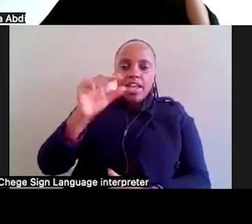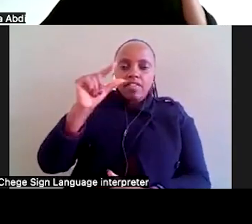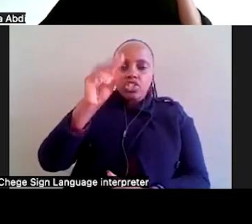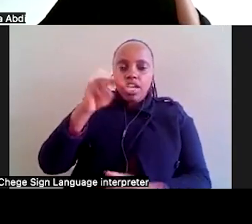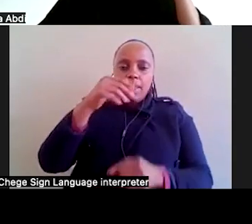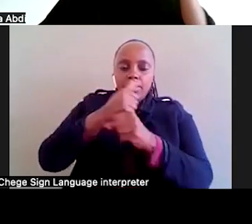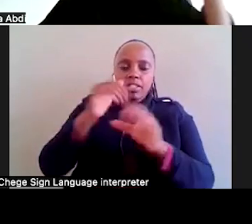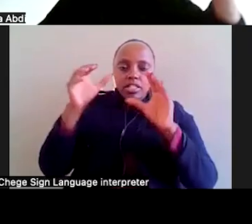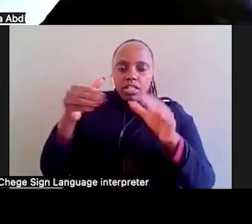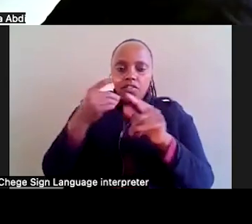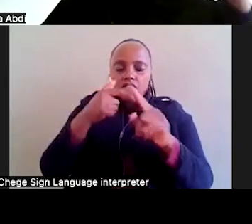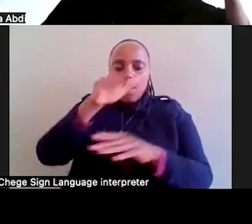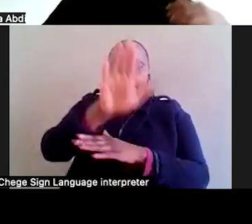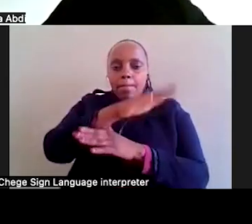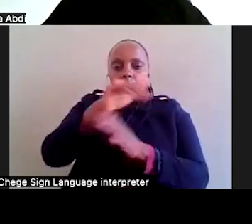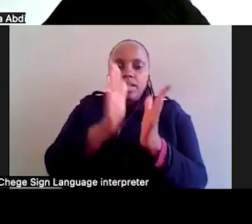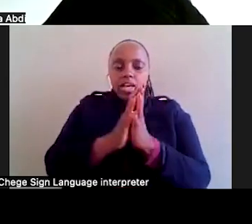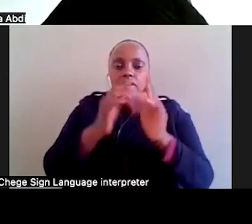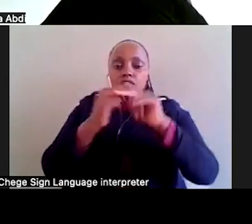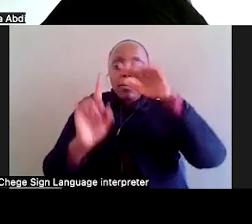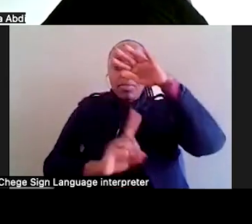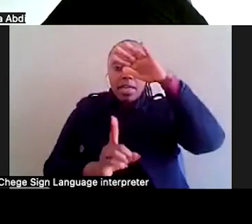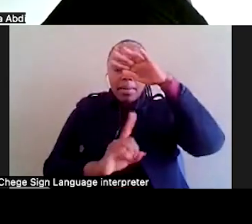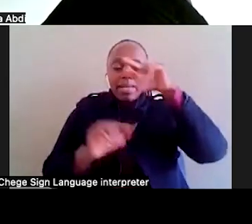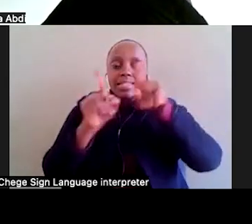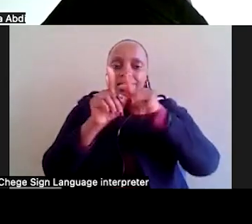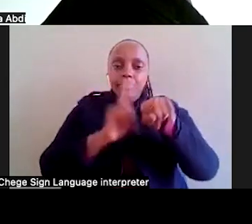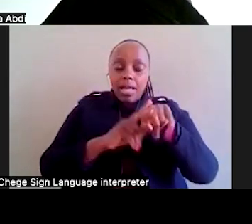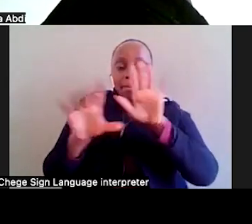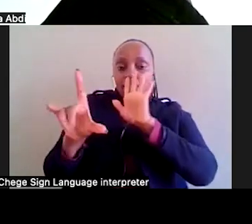from Parliament and from the Ministry, as well as legal